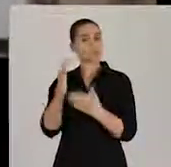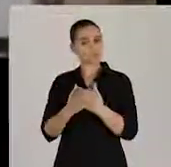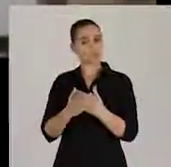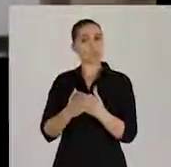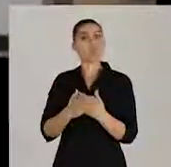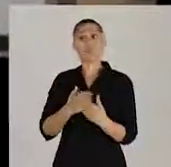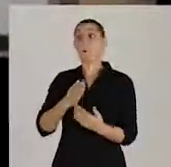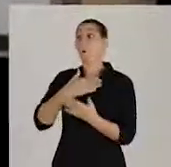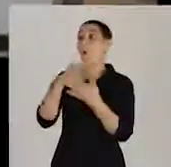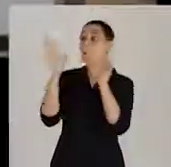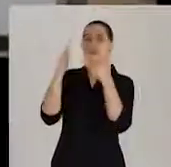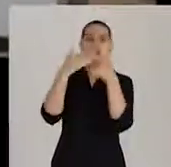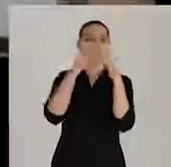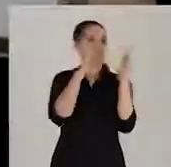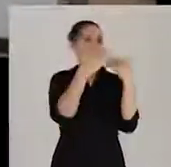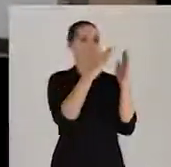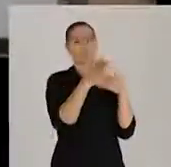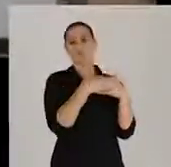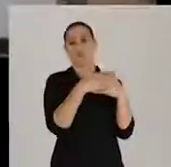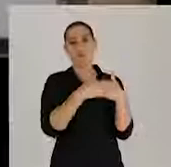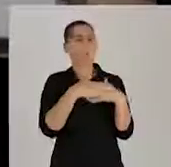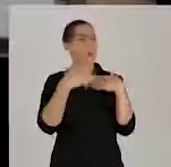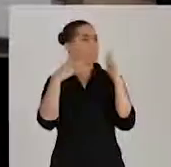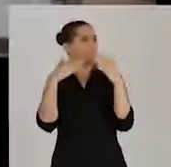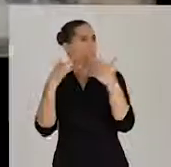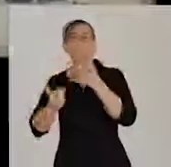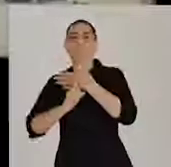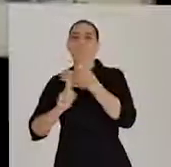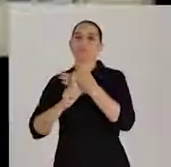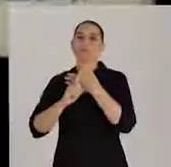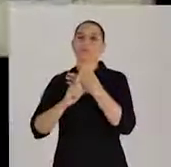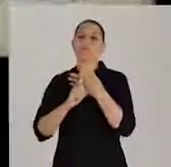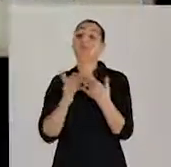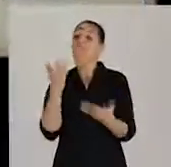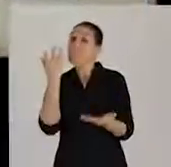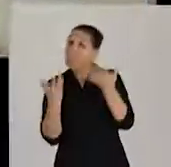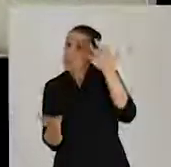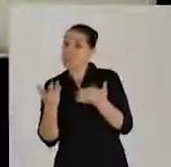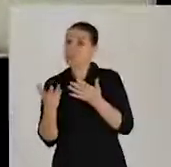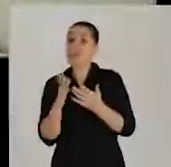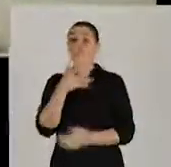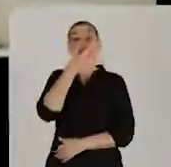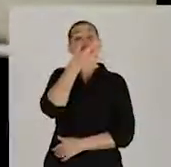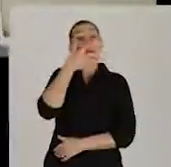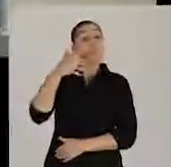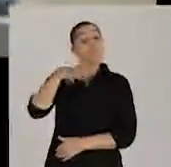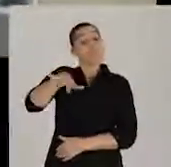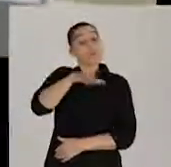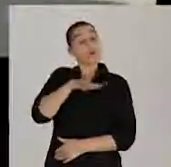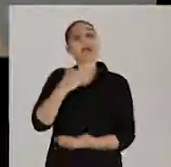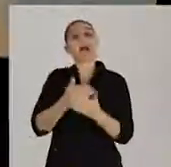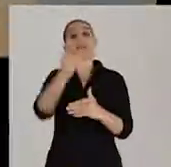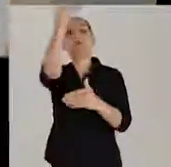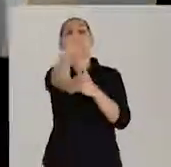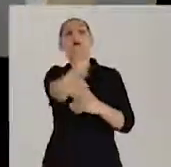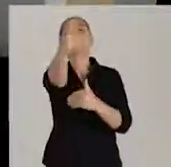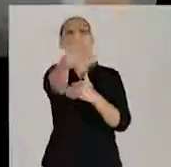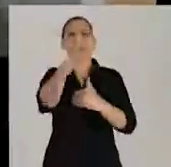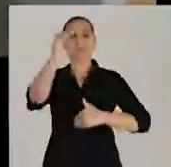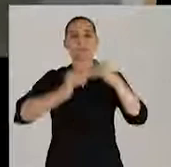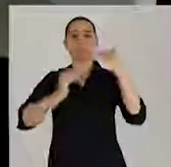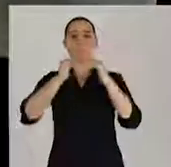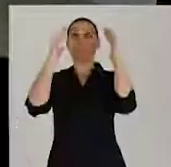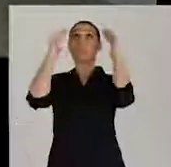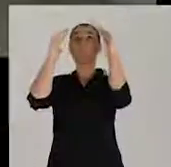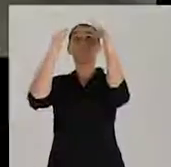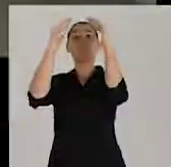climates, building a covered outdoor waiting area is an inexpensive and a good way to maximize ventilation and